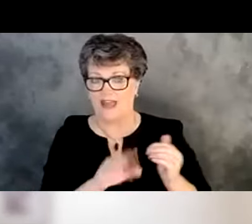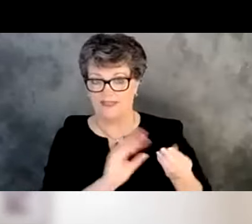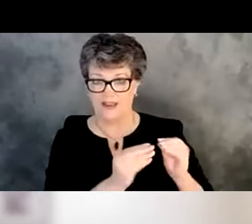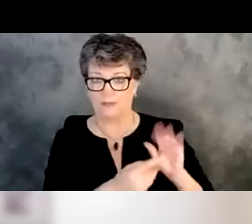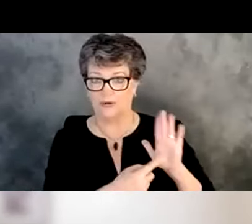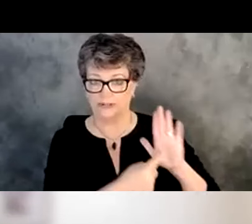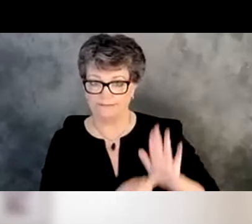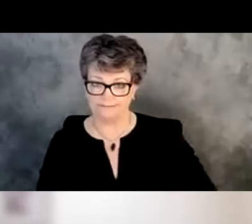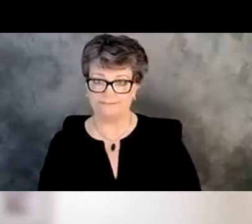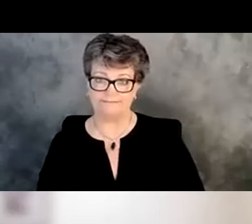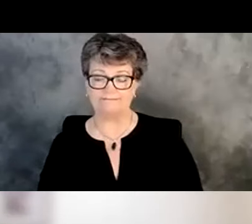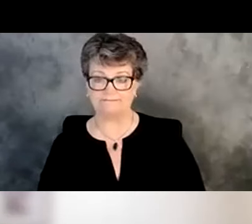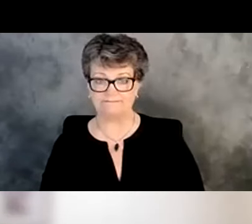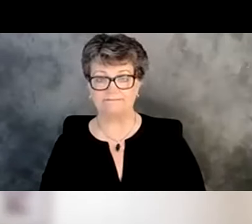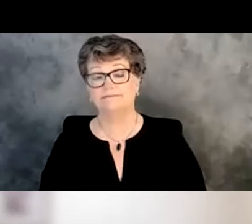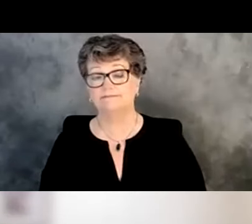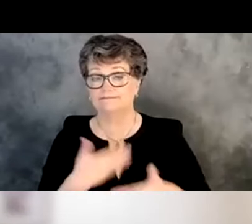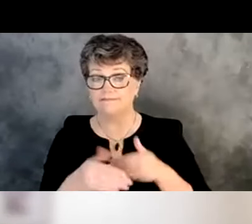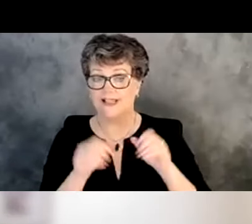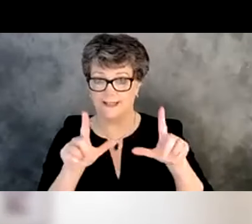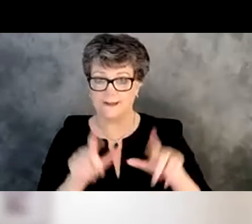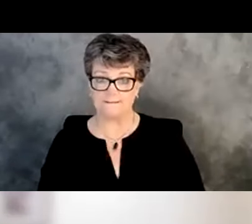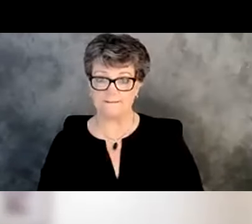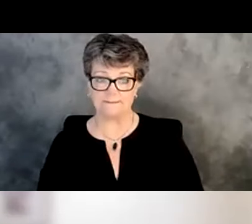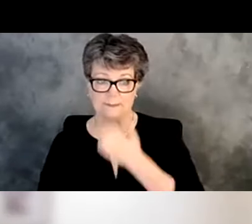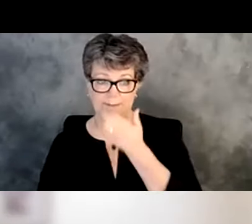indicate. Next slide.